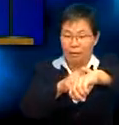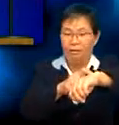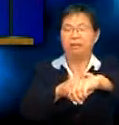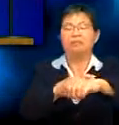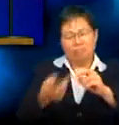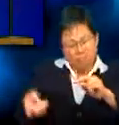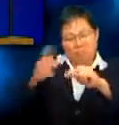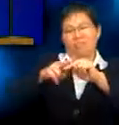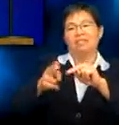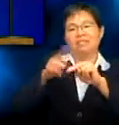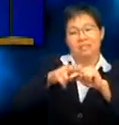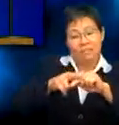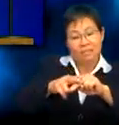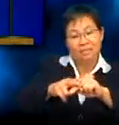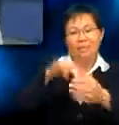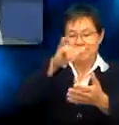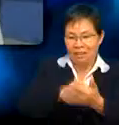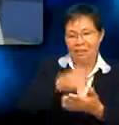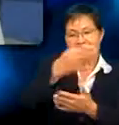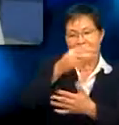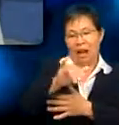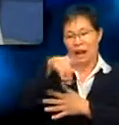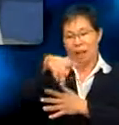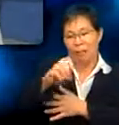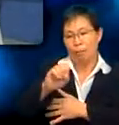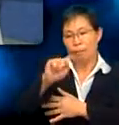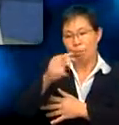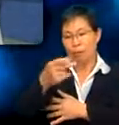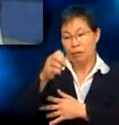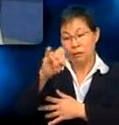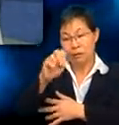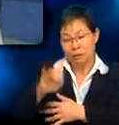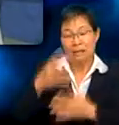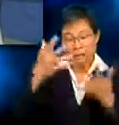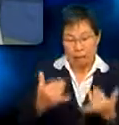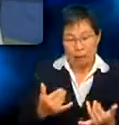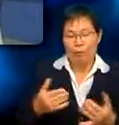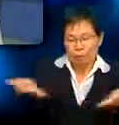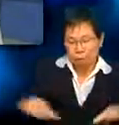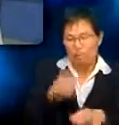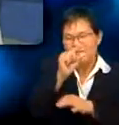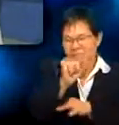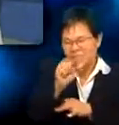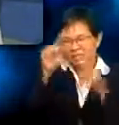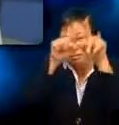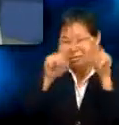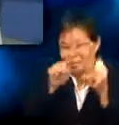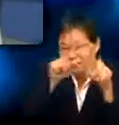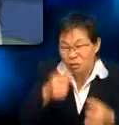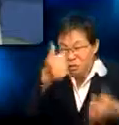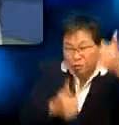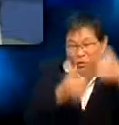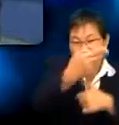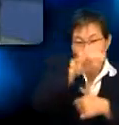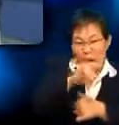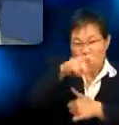increases. That's the hypothesis. Now, let's do a little test to see whether this